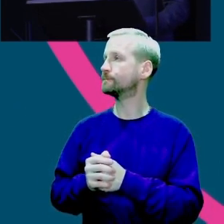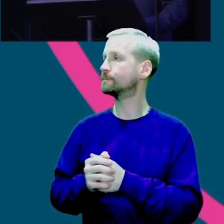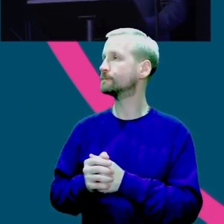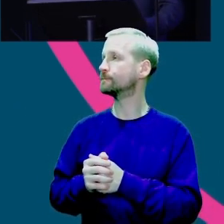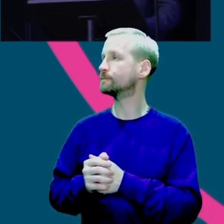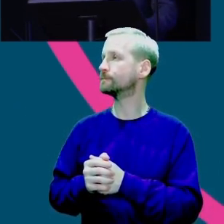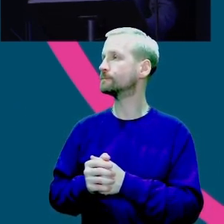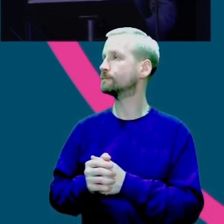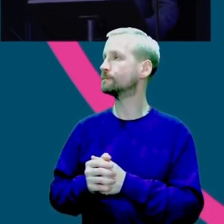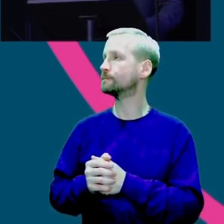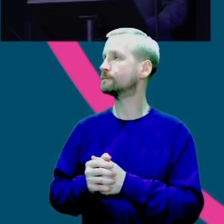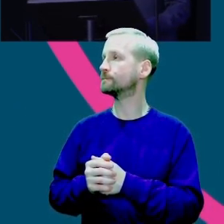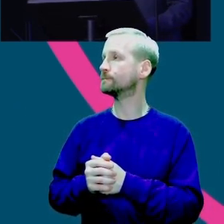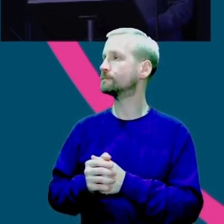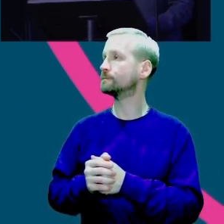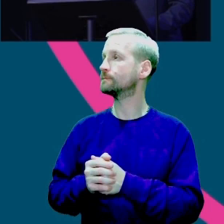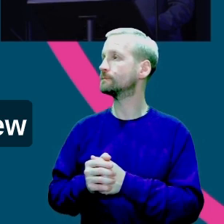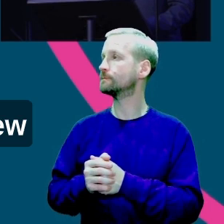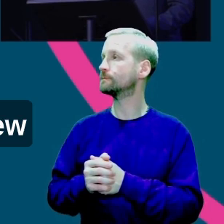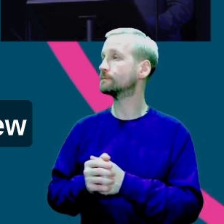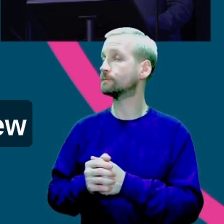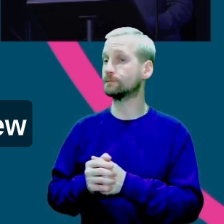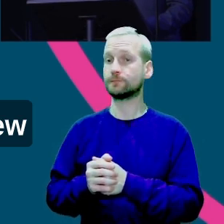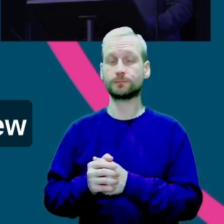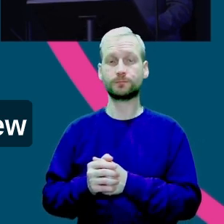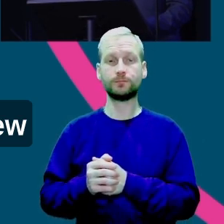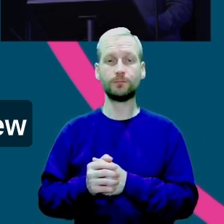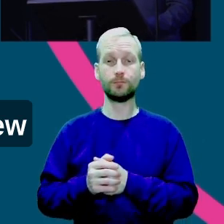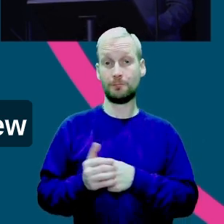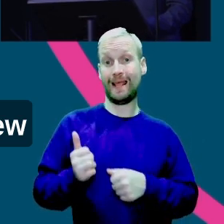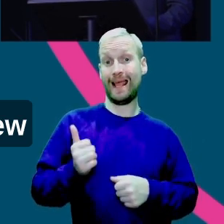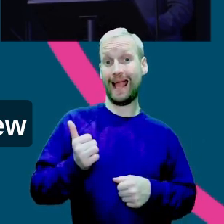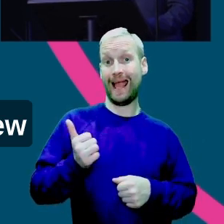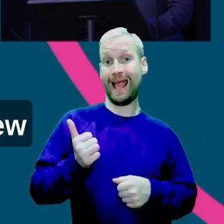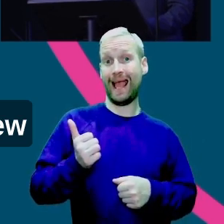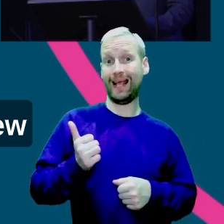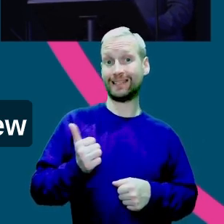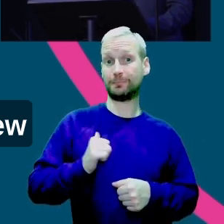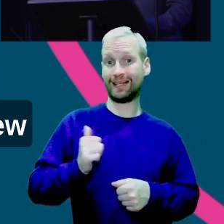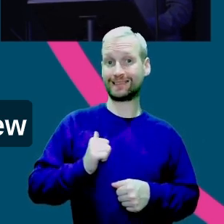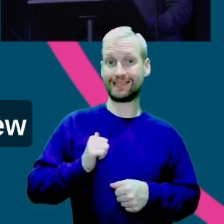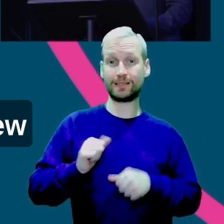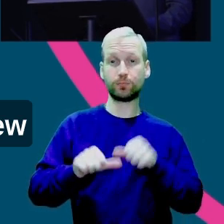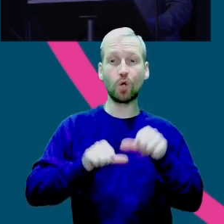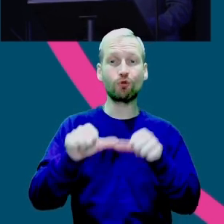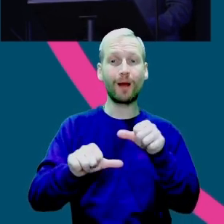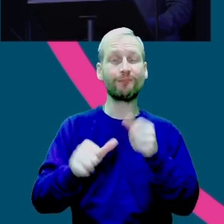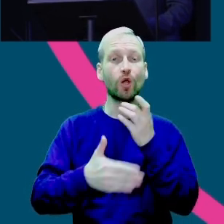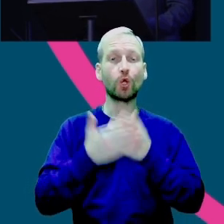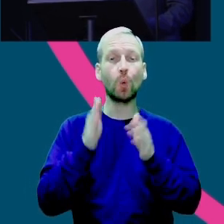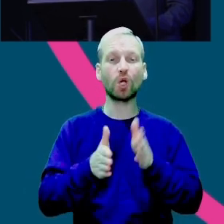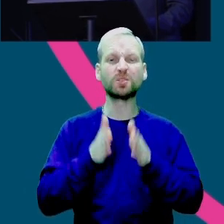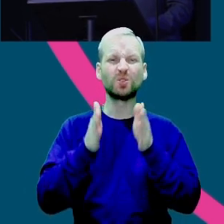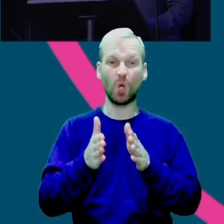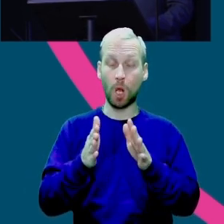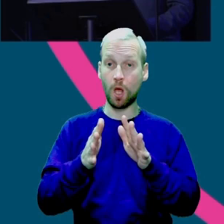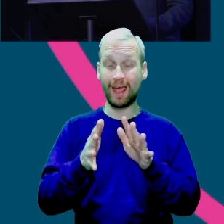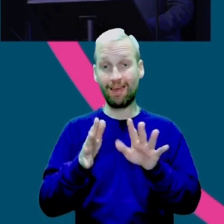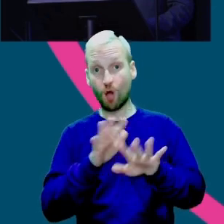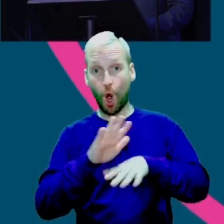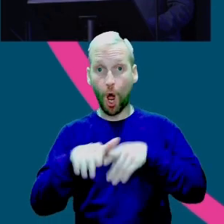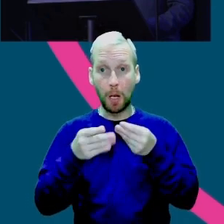the expected, as it stands at the moment at least, programme timelines for new hospital. So with all things going